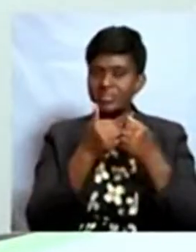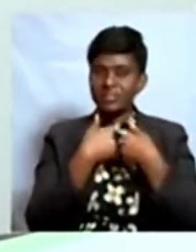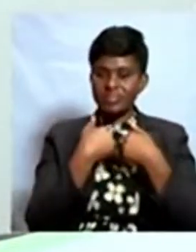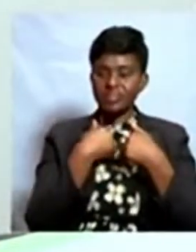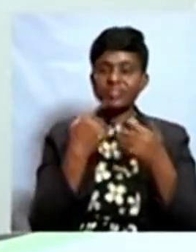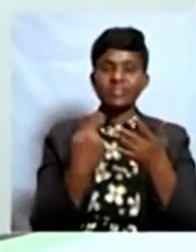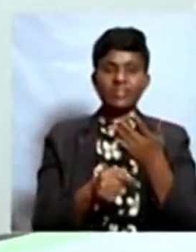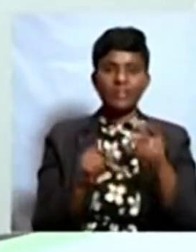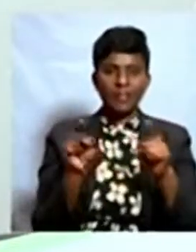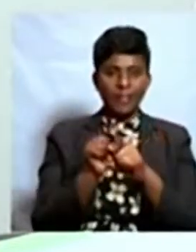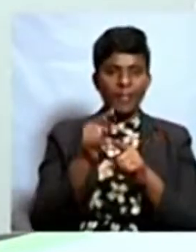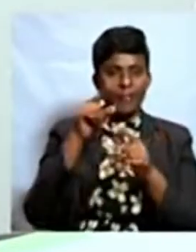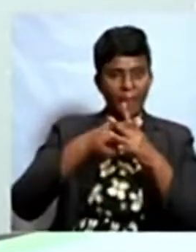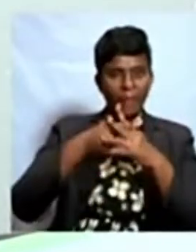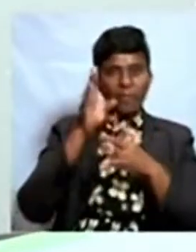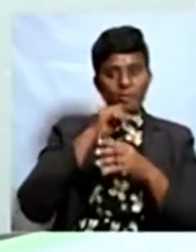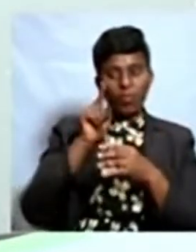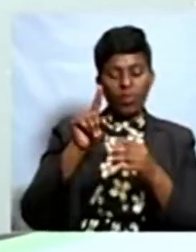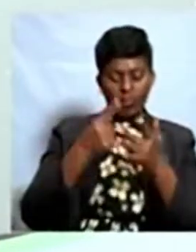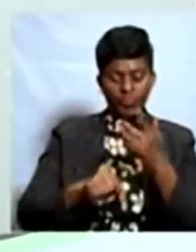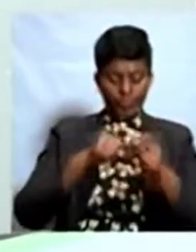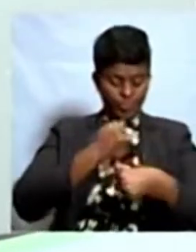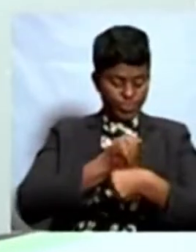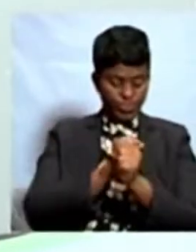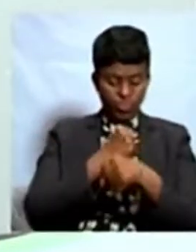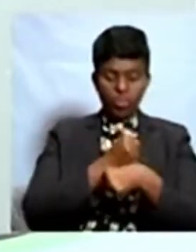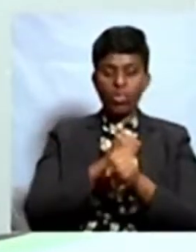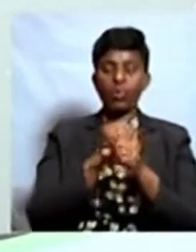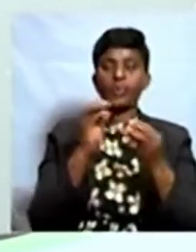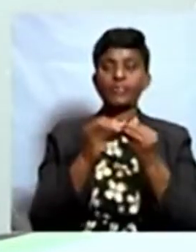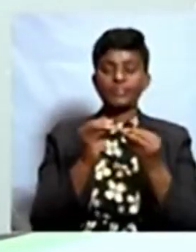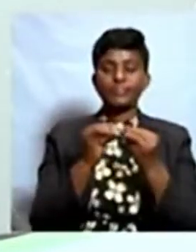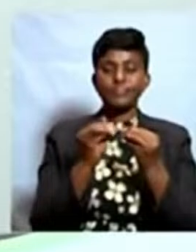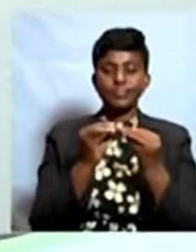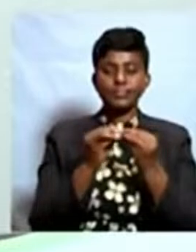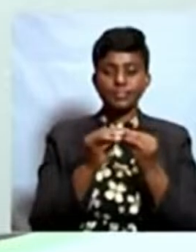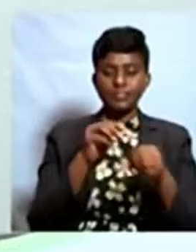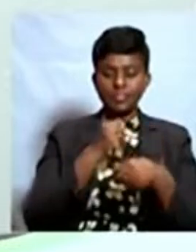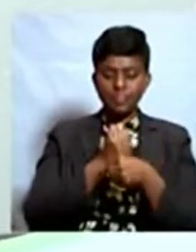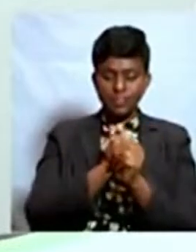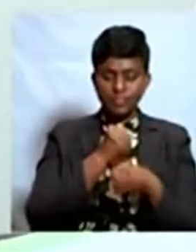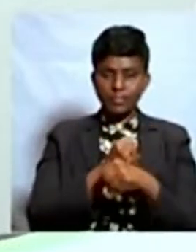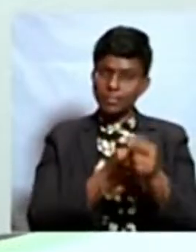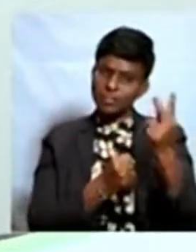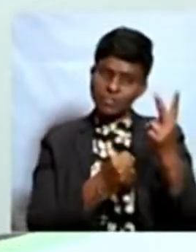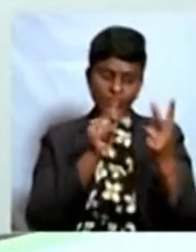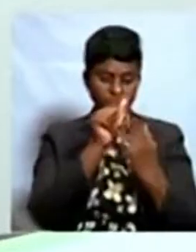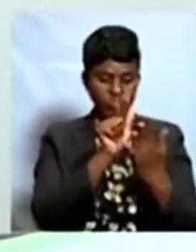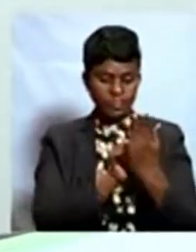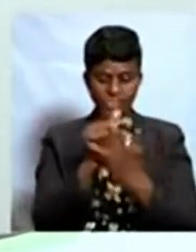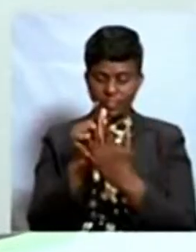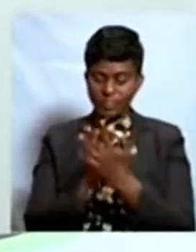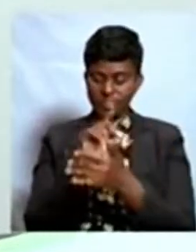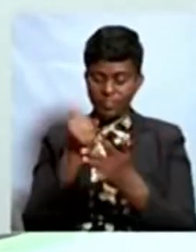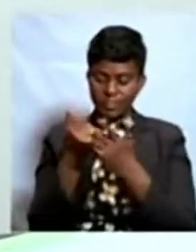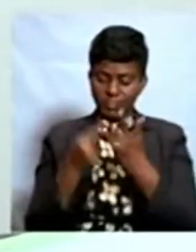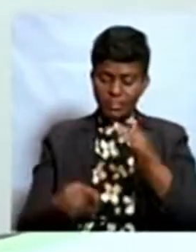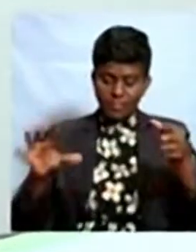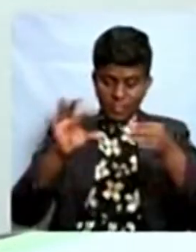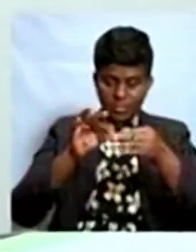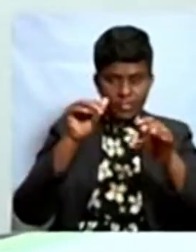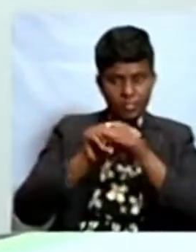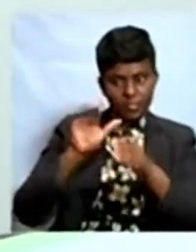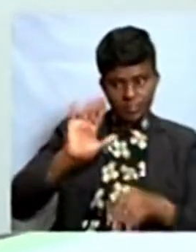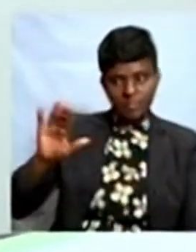been initiated to make the two acts aligned to the requirements